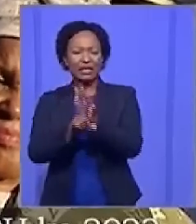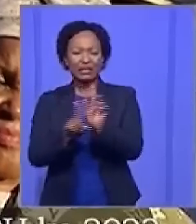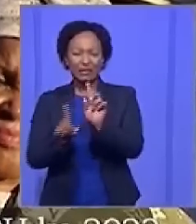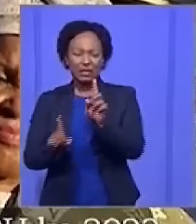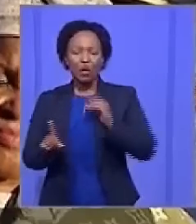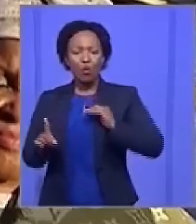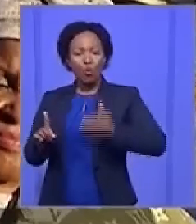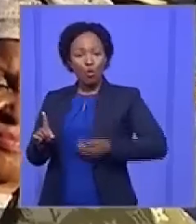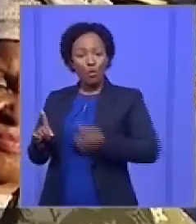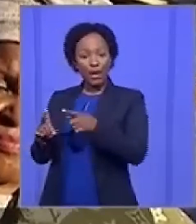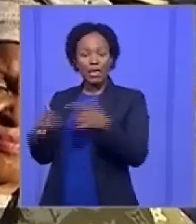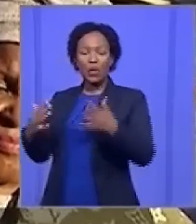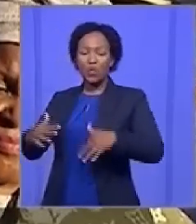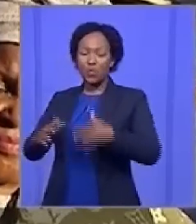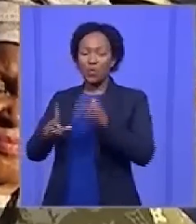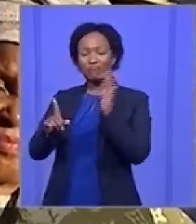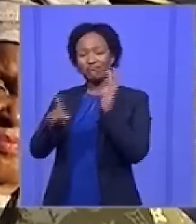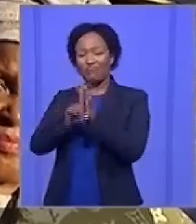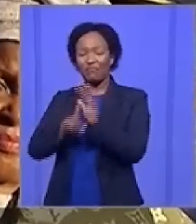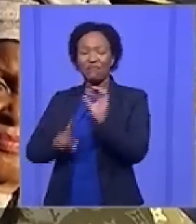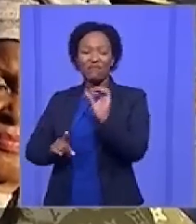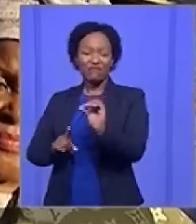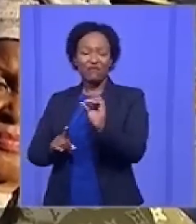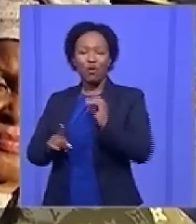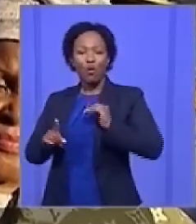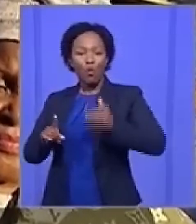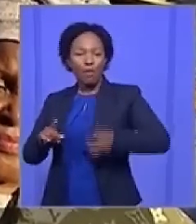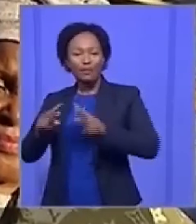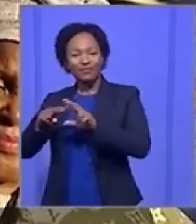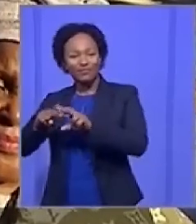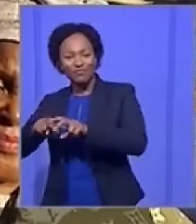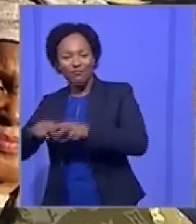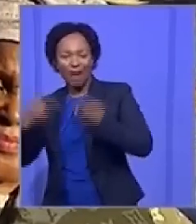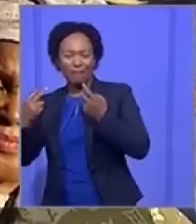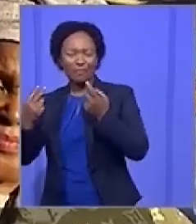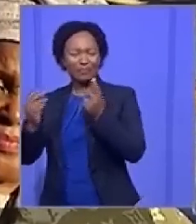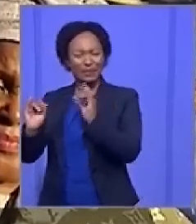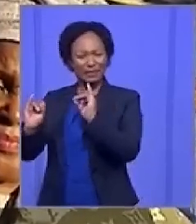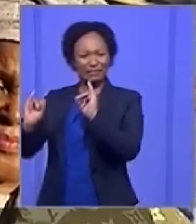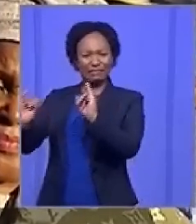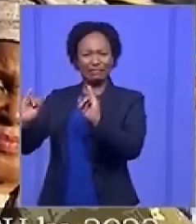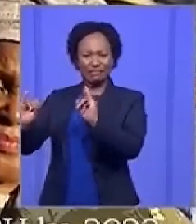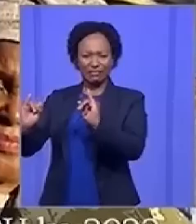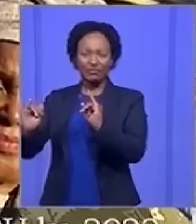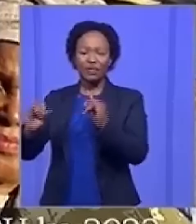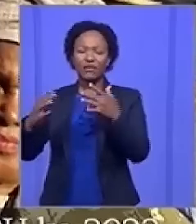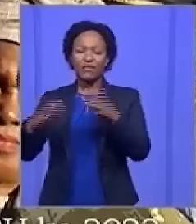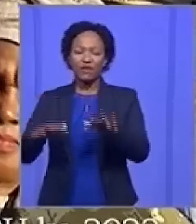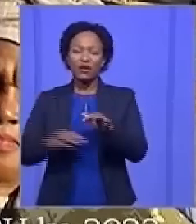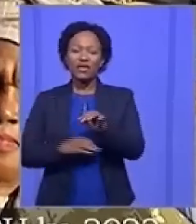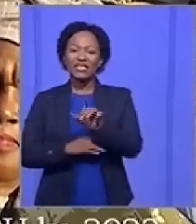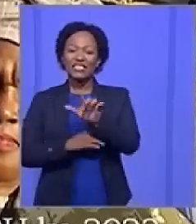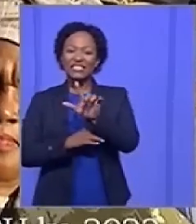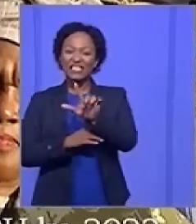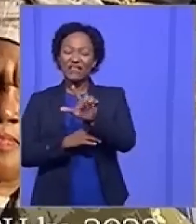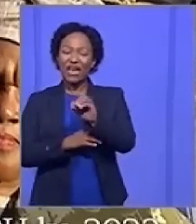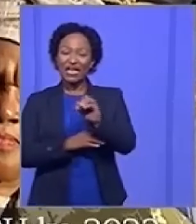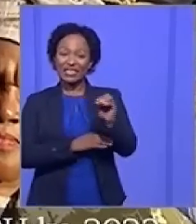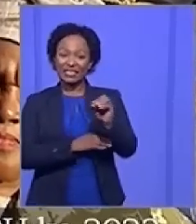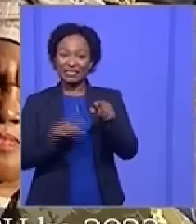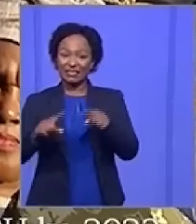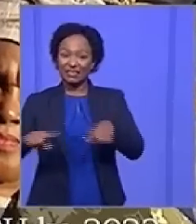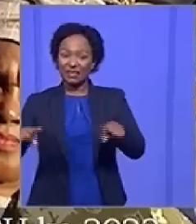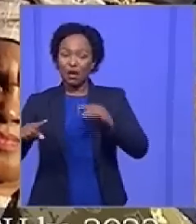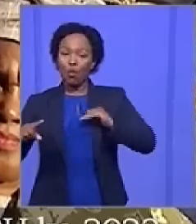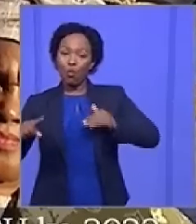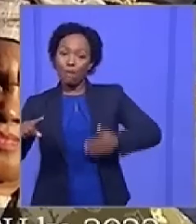it very, very tough. They are raped. The worst part of it, as I've given figures here, 770 of them were